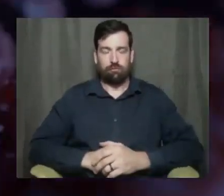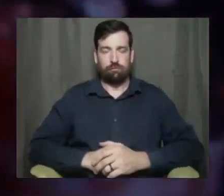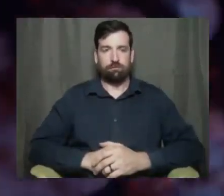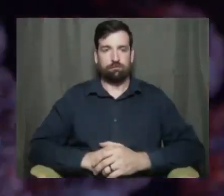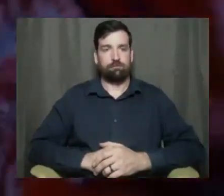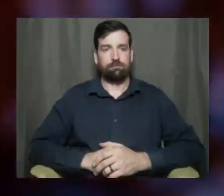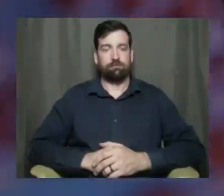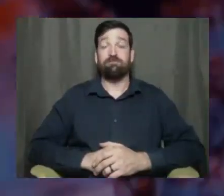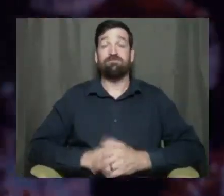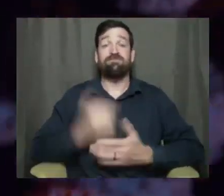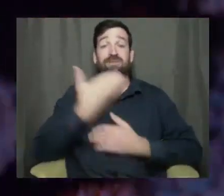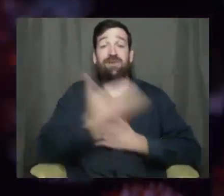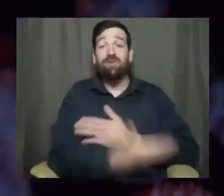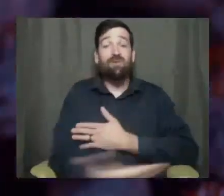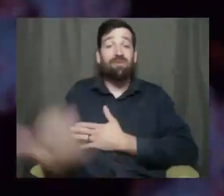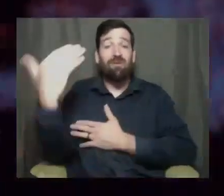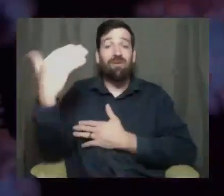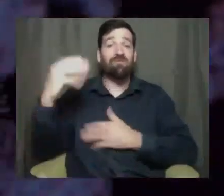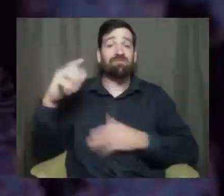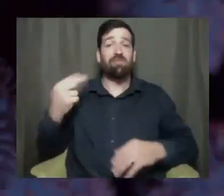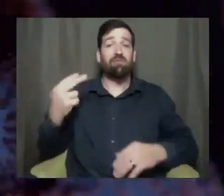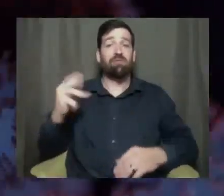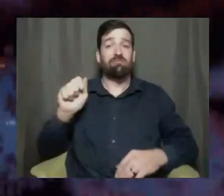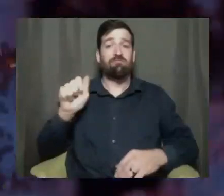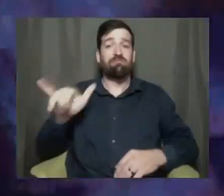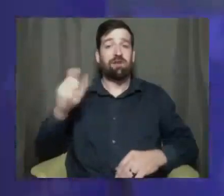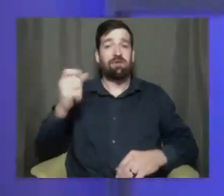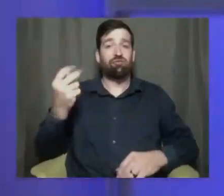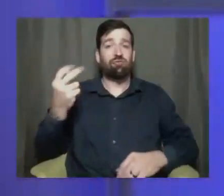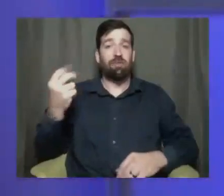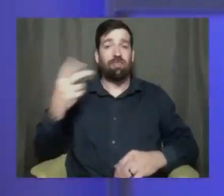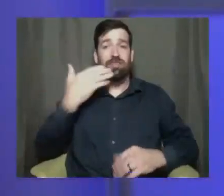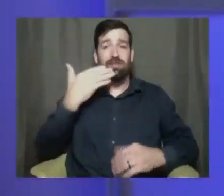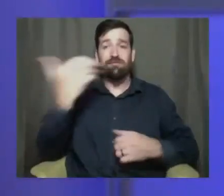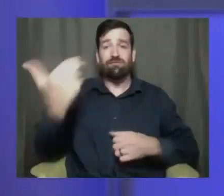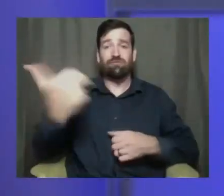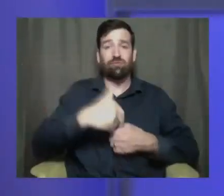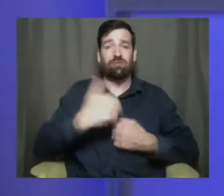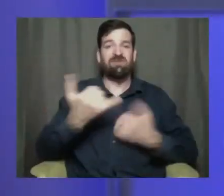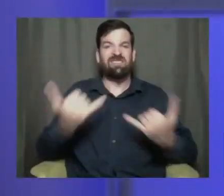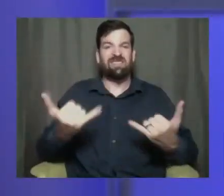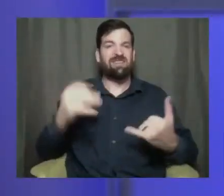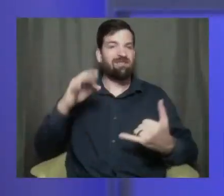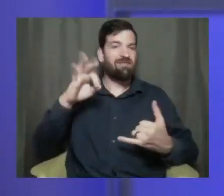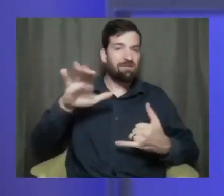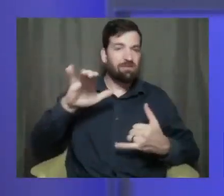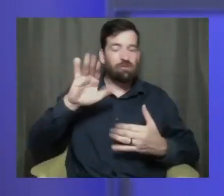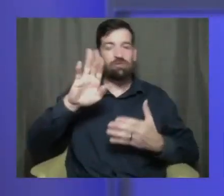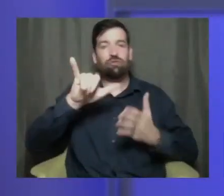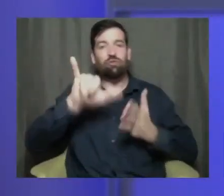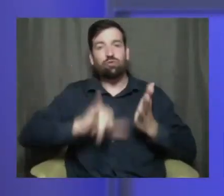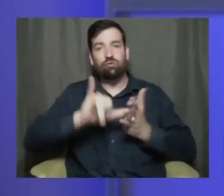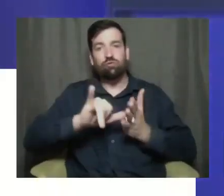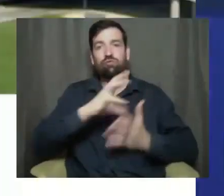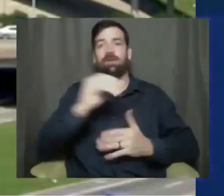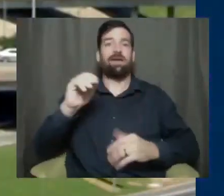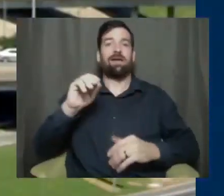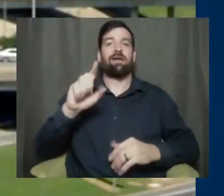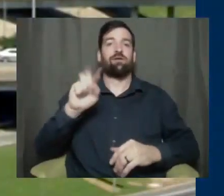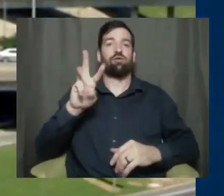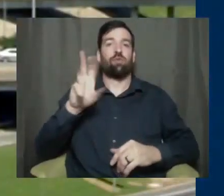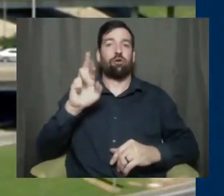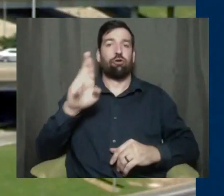Good morning. It is Thursday, May 12th. Thank you so much for joining us here on Facebook, YouTube, and on Twitter. In just about 15